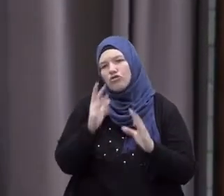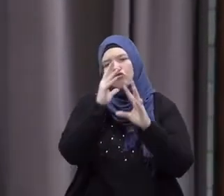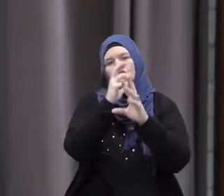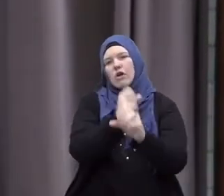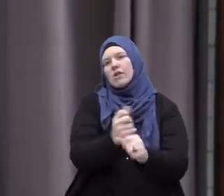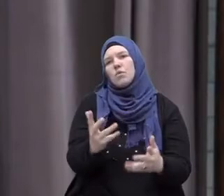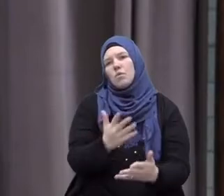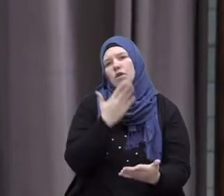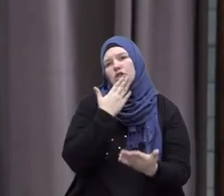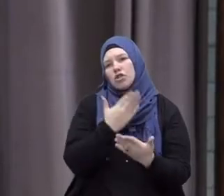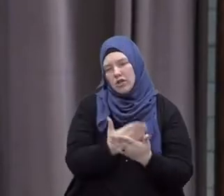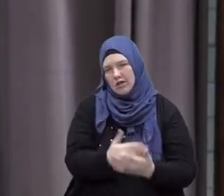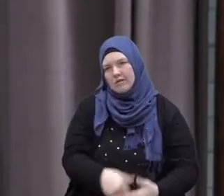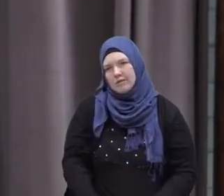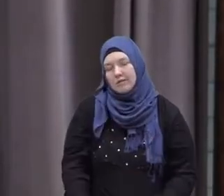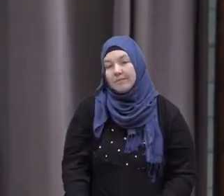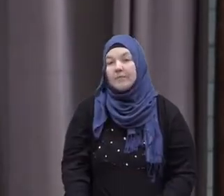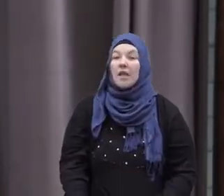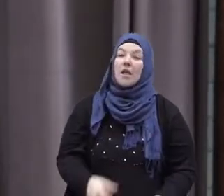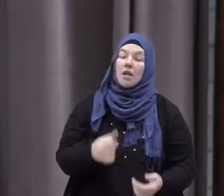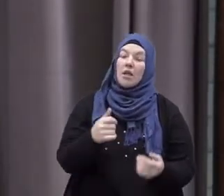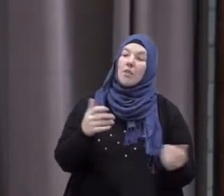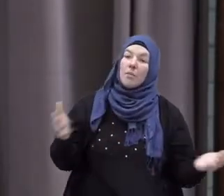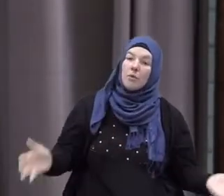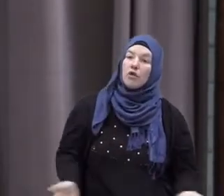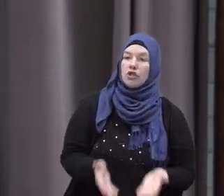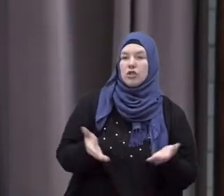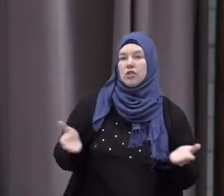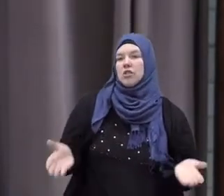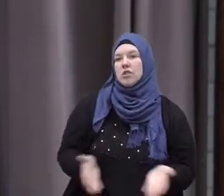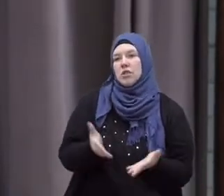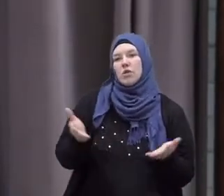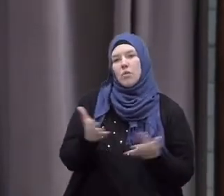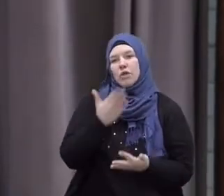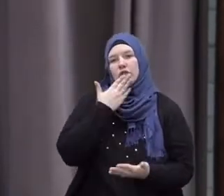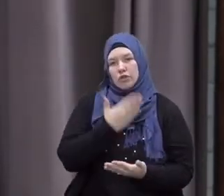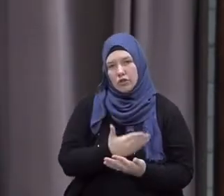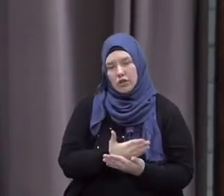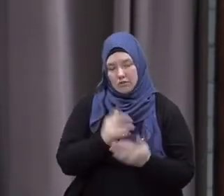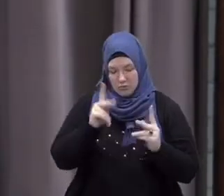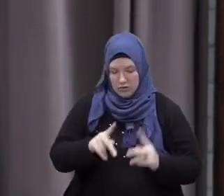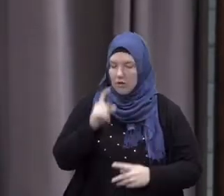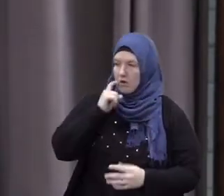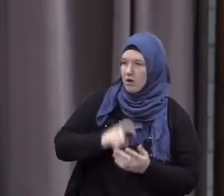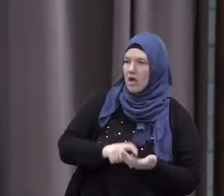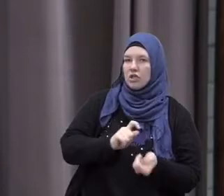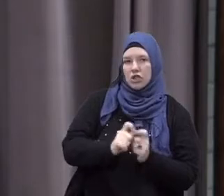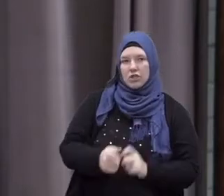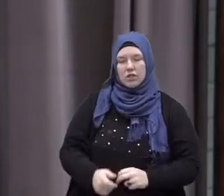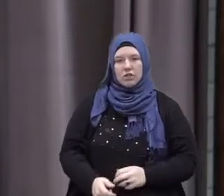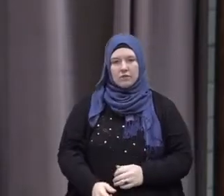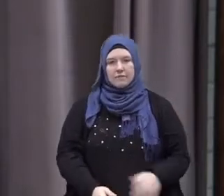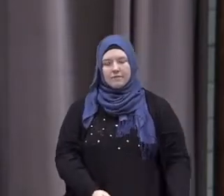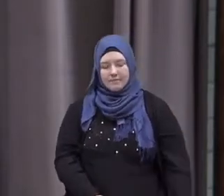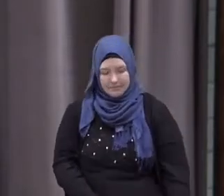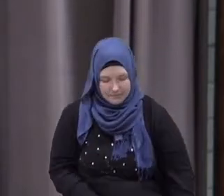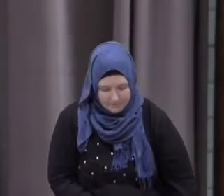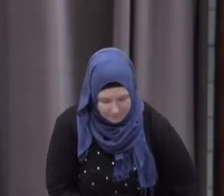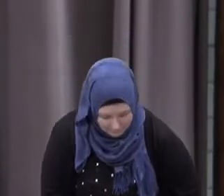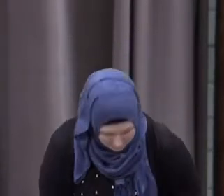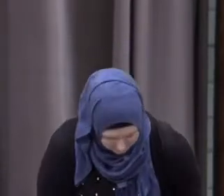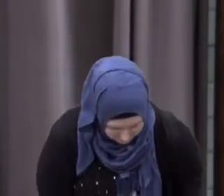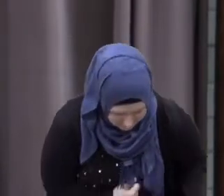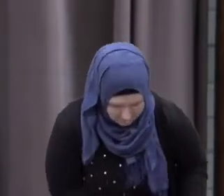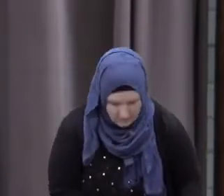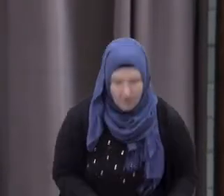to what is righteous, not the pushing towards what is righteous. One of the approaches that parents